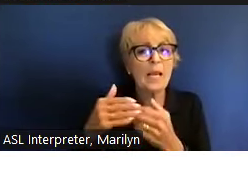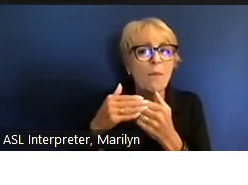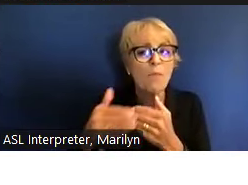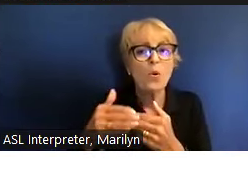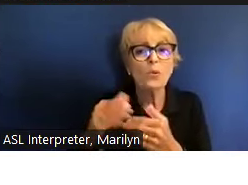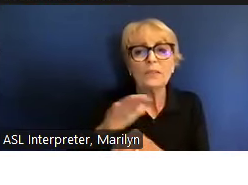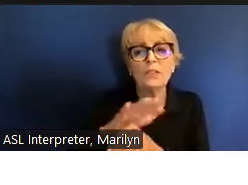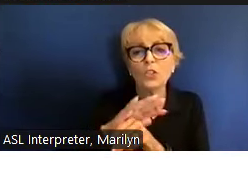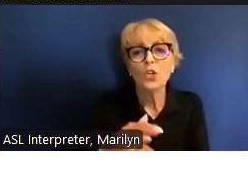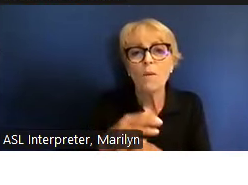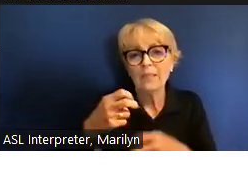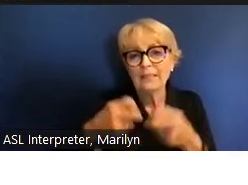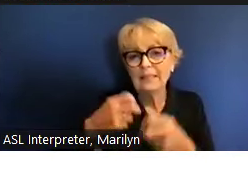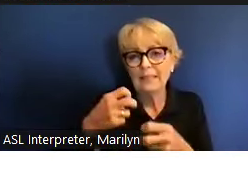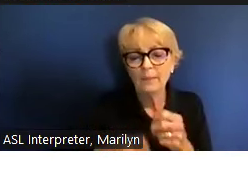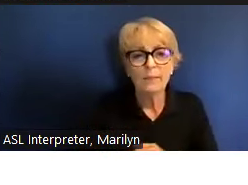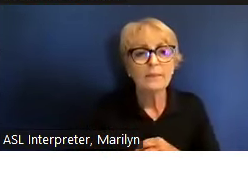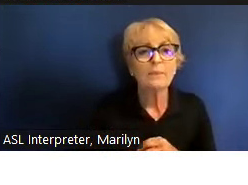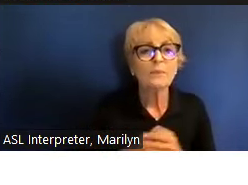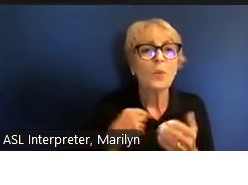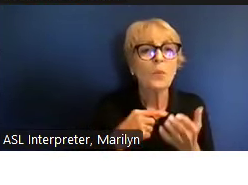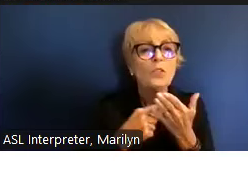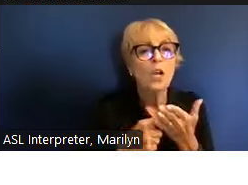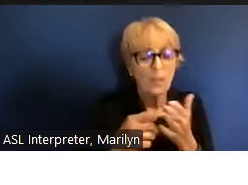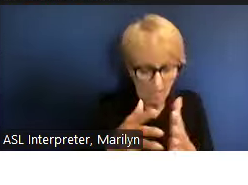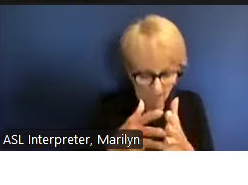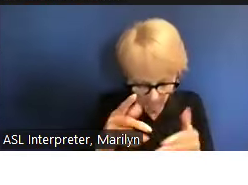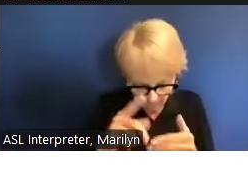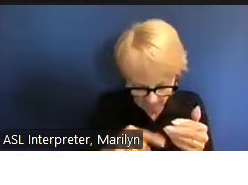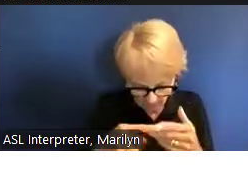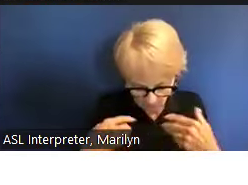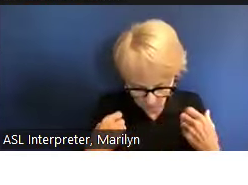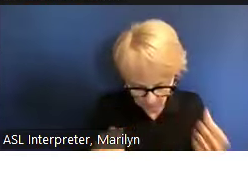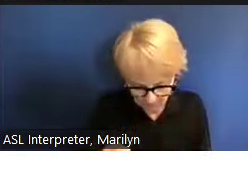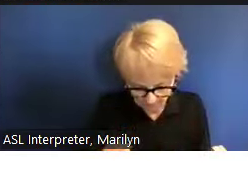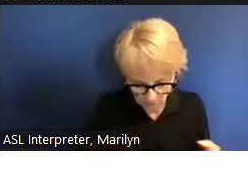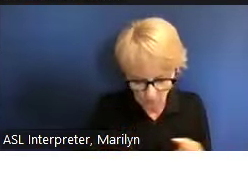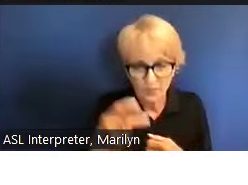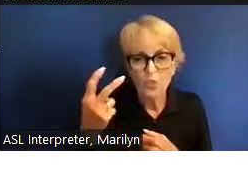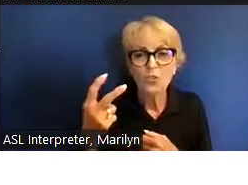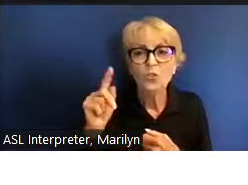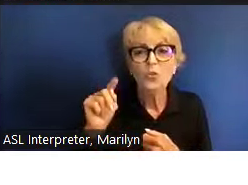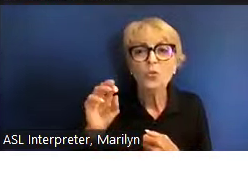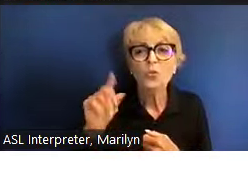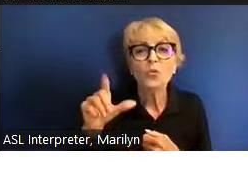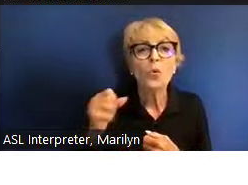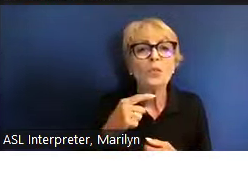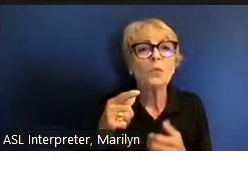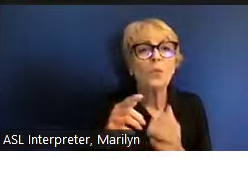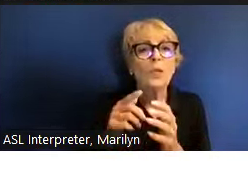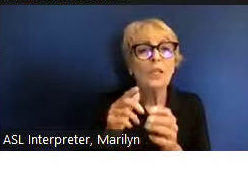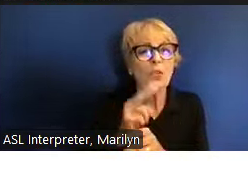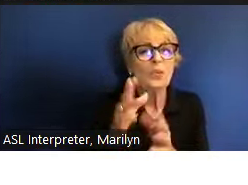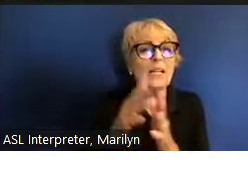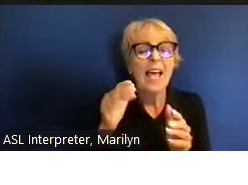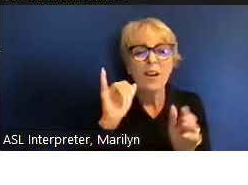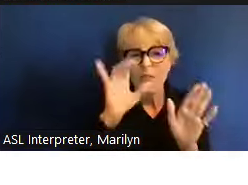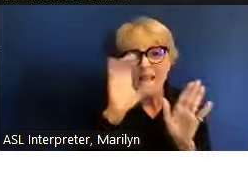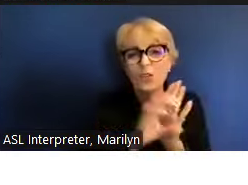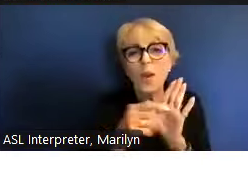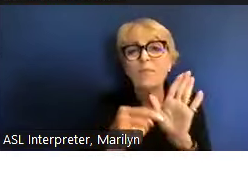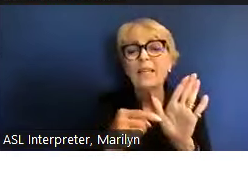symptoms. We talk a lot about recovery. And so 2 of the tools we use a lot are this graphic. And I just share